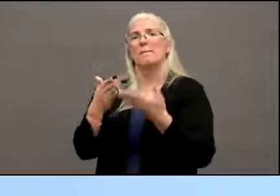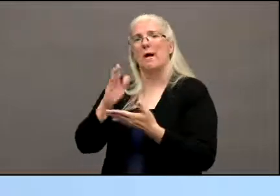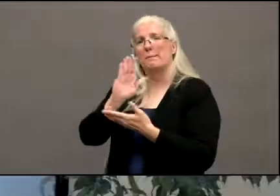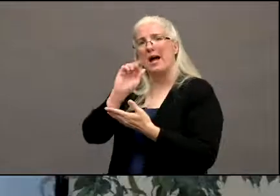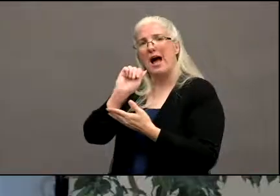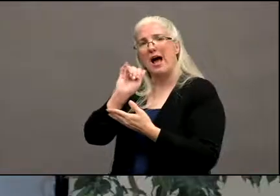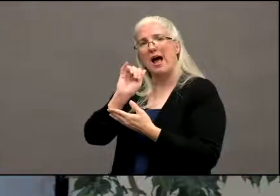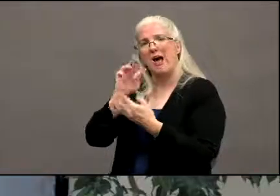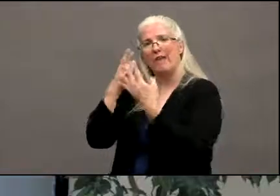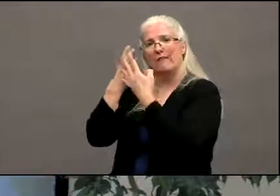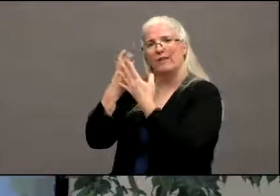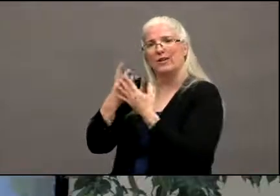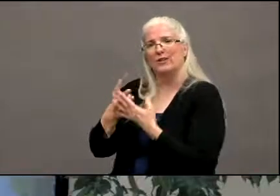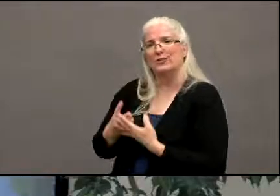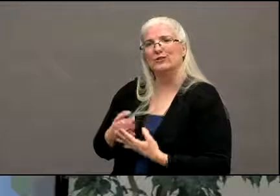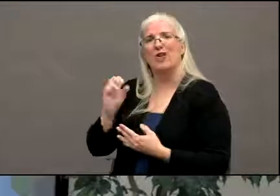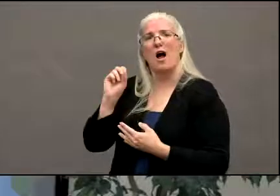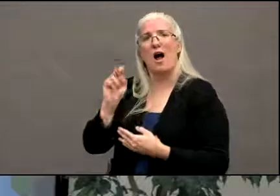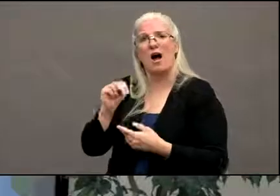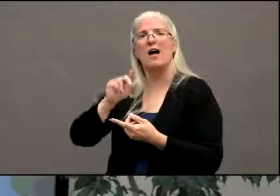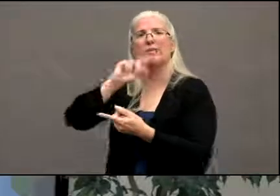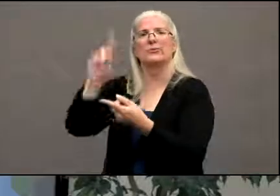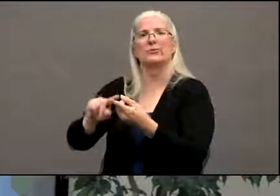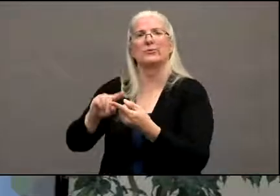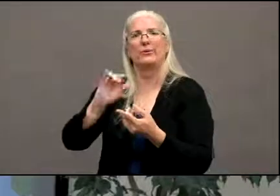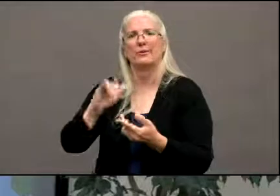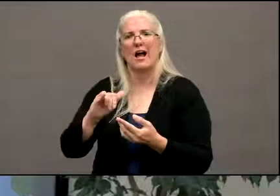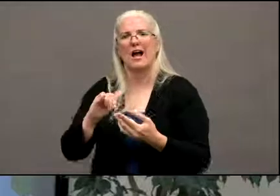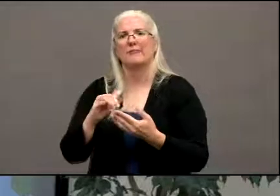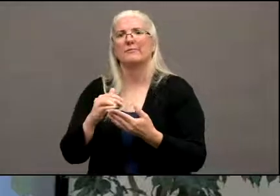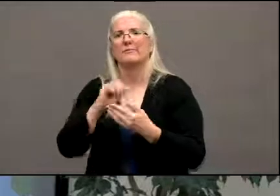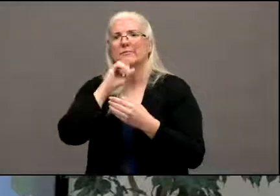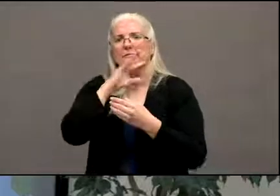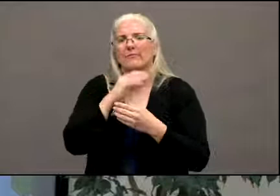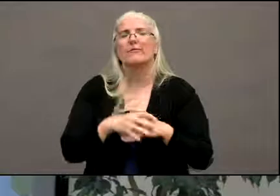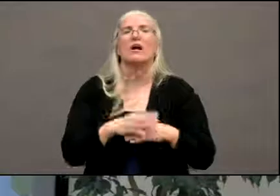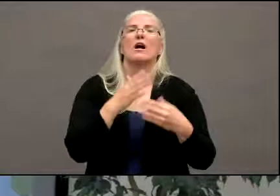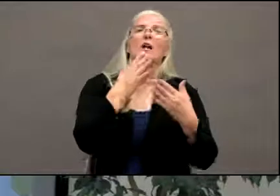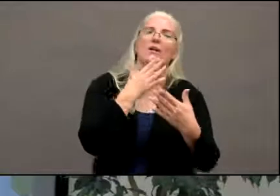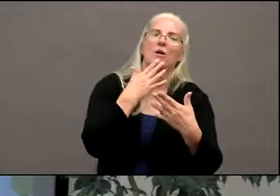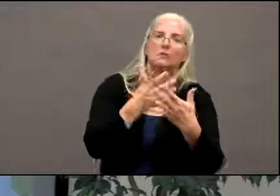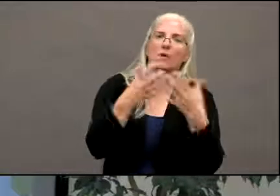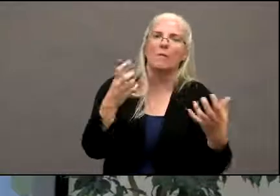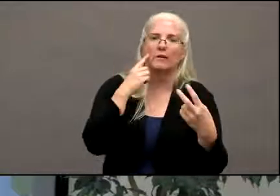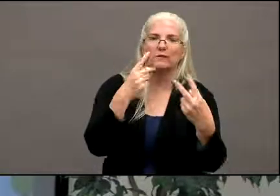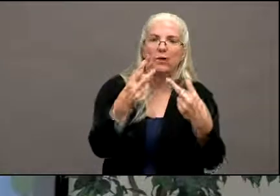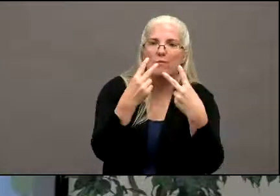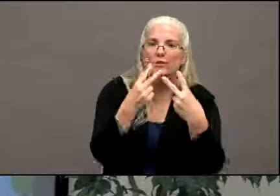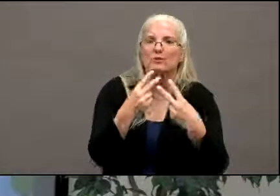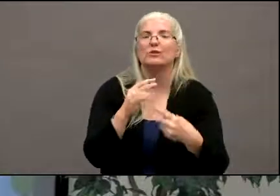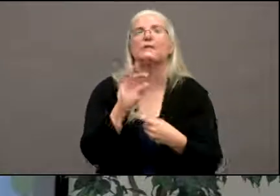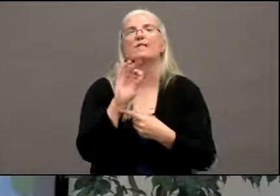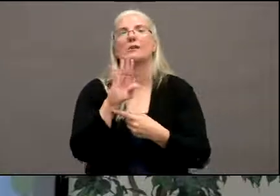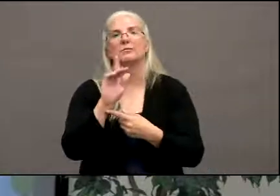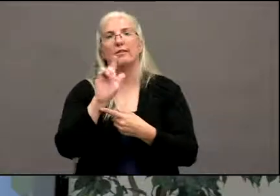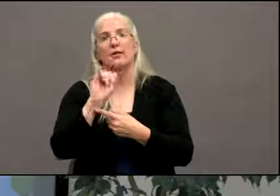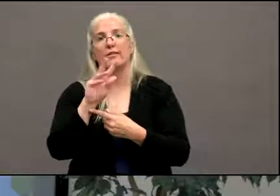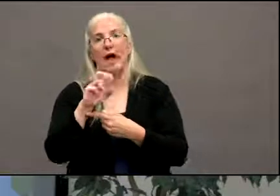Yes. All right. Thanks so much. Facebook Live in Spanish comes up at 11 o'clock. And on Thursday, Facebook Live in